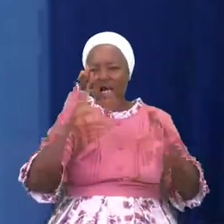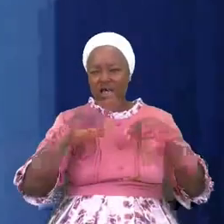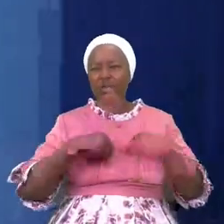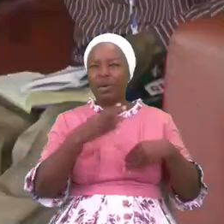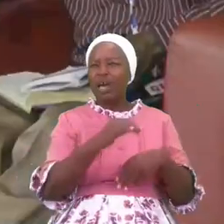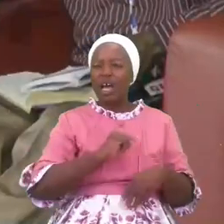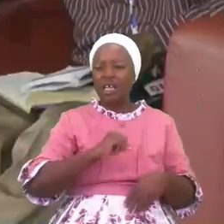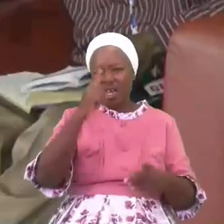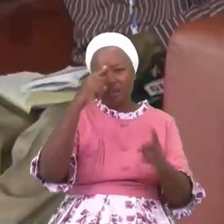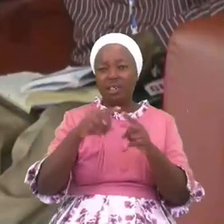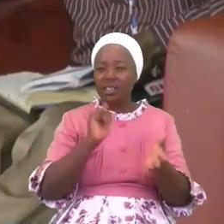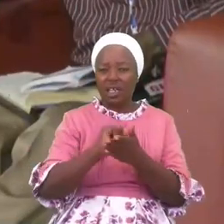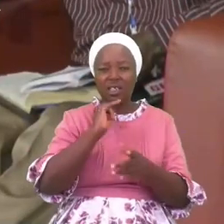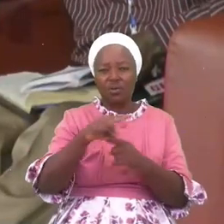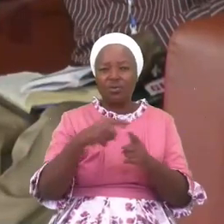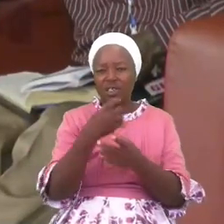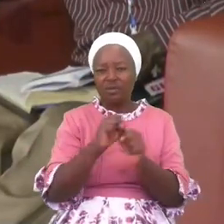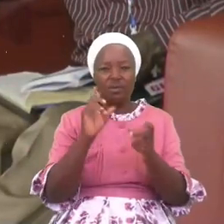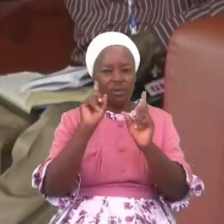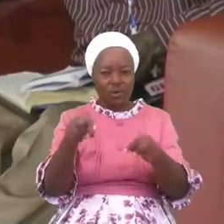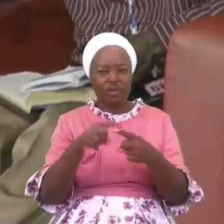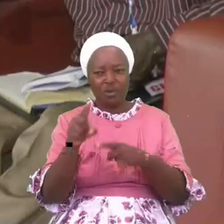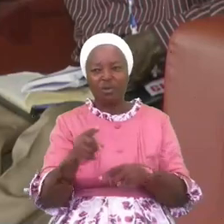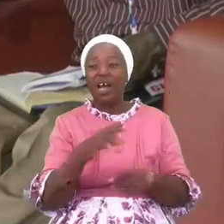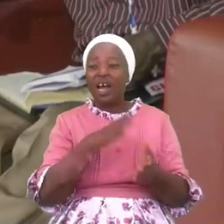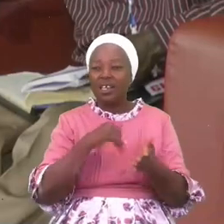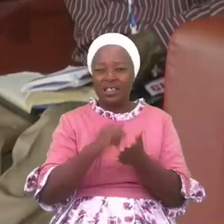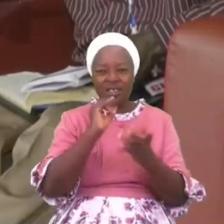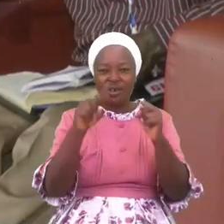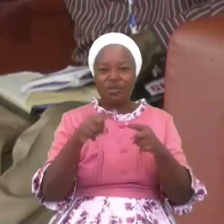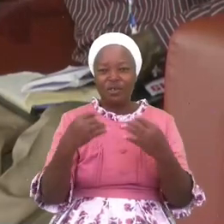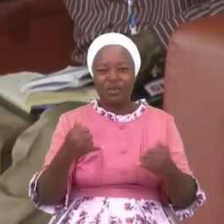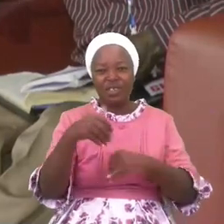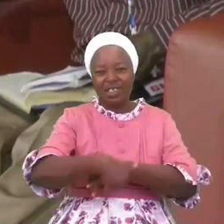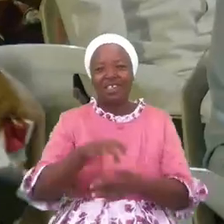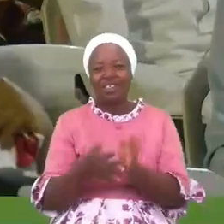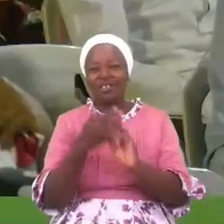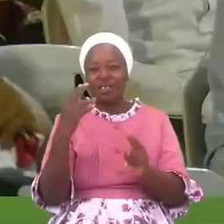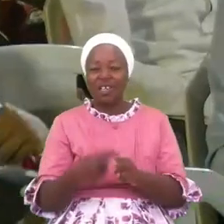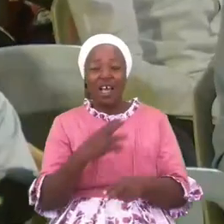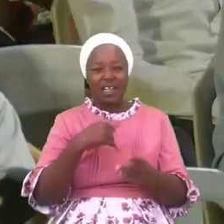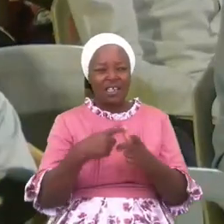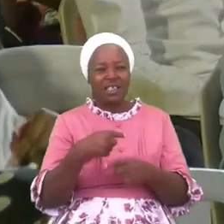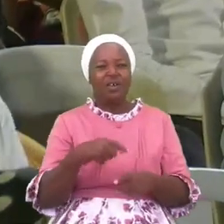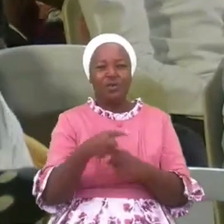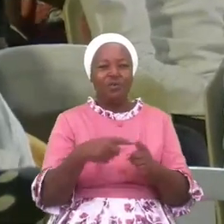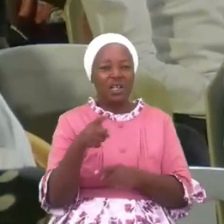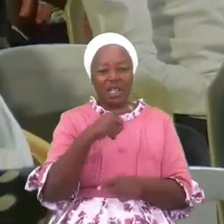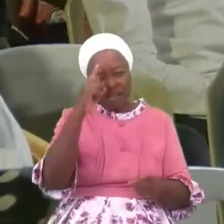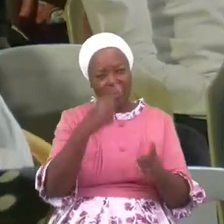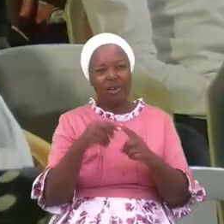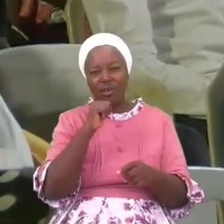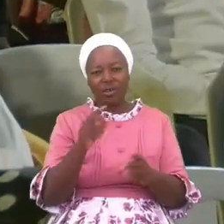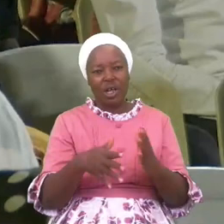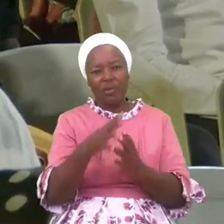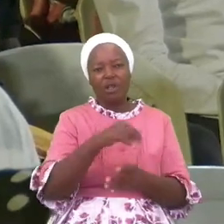you tonight. It says, and when they agreed not among themselves, they departed. After